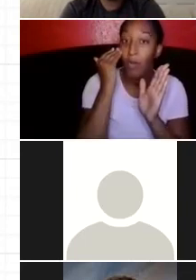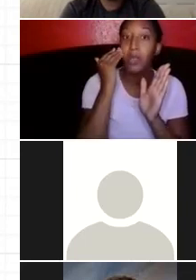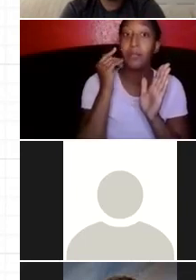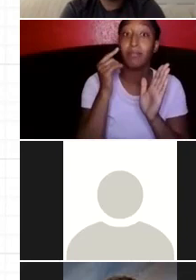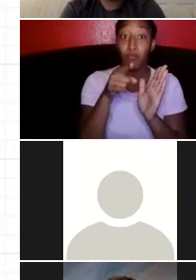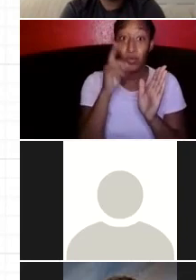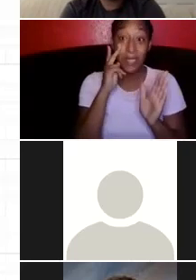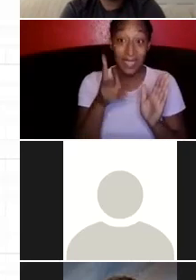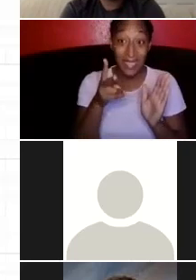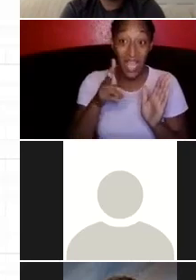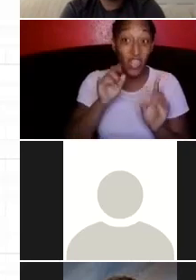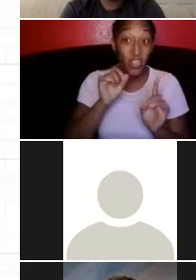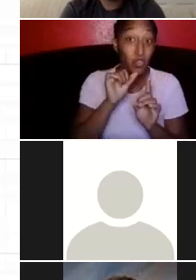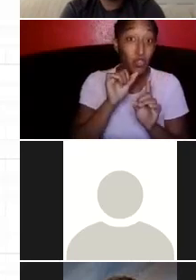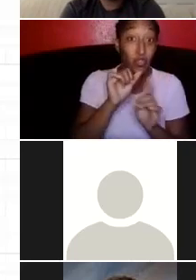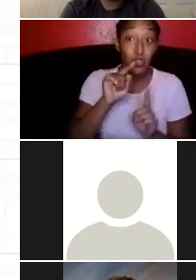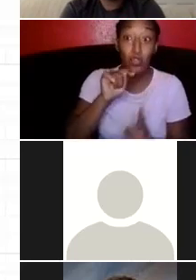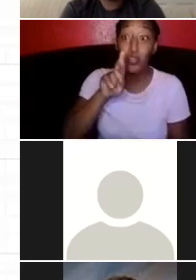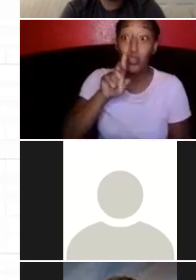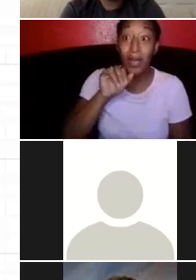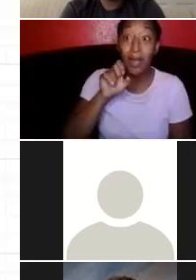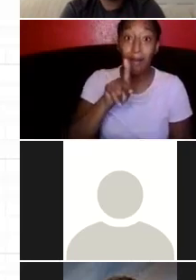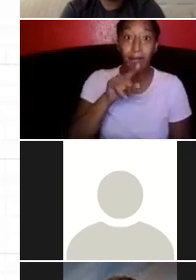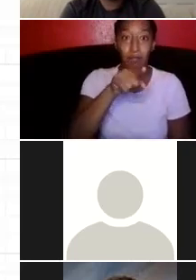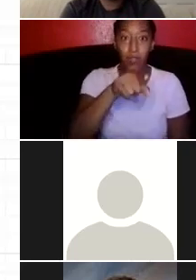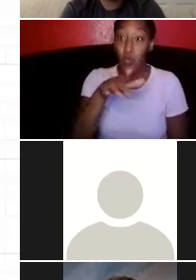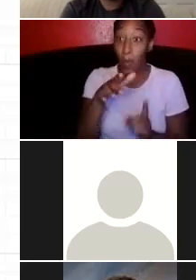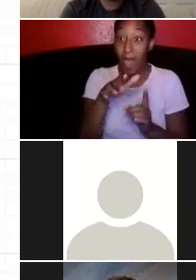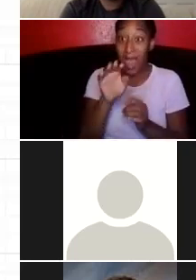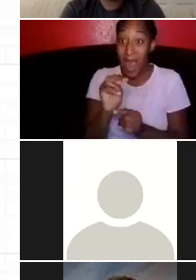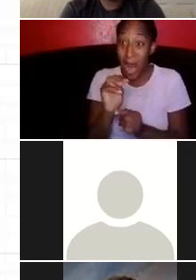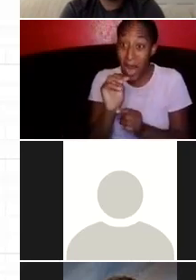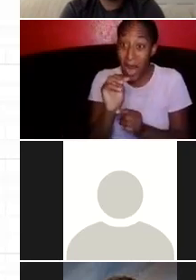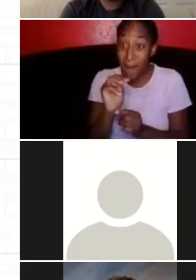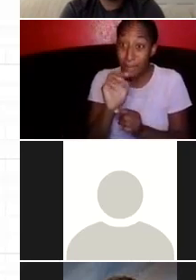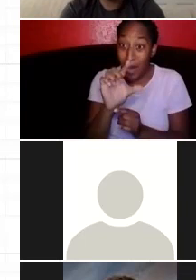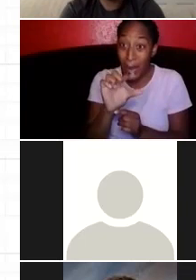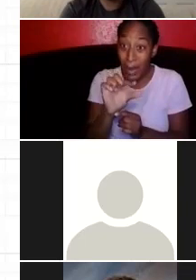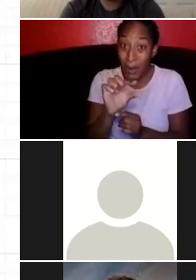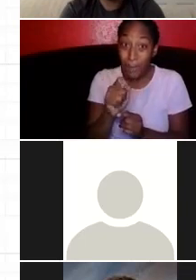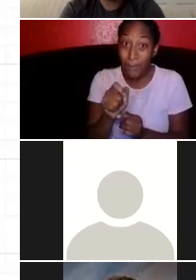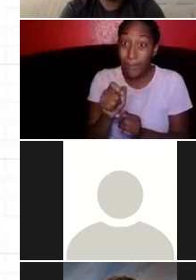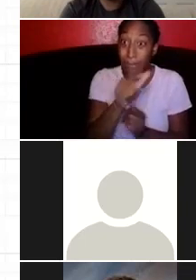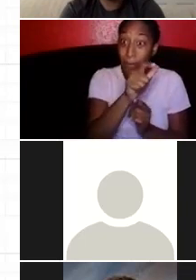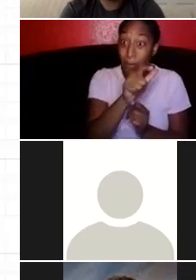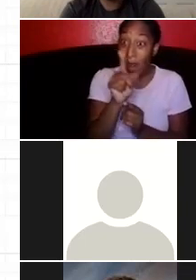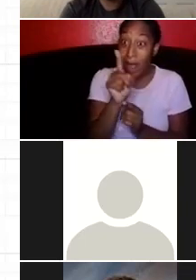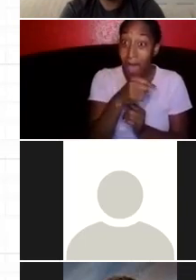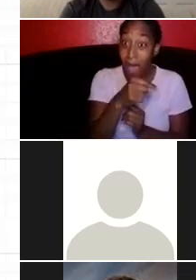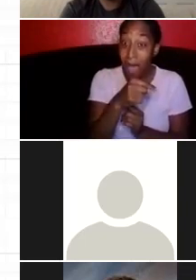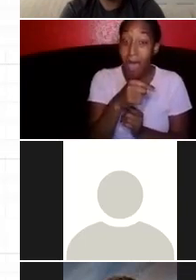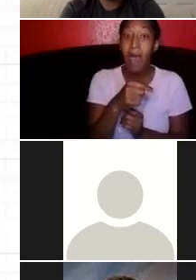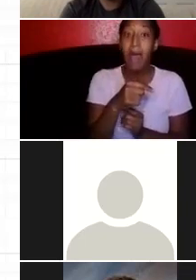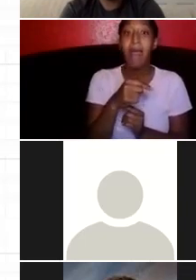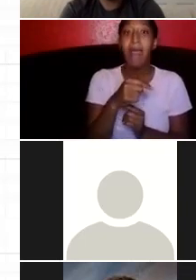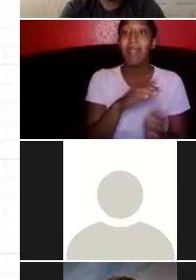this out and we take big G times the mass of the earth